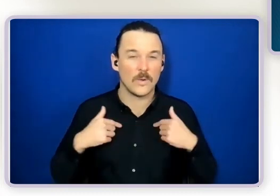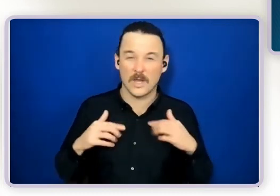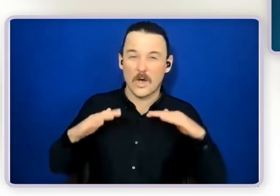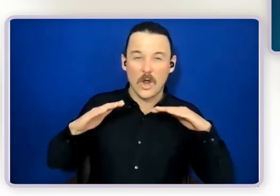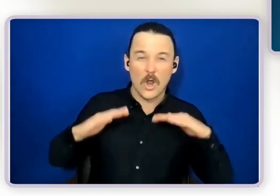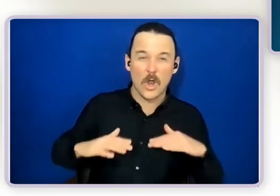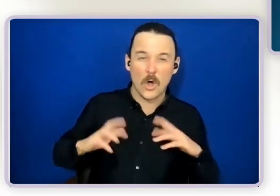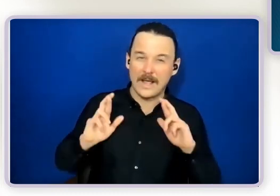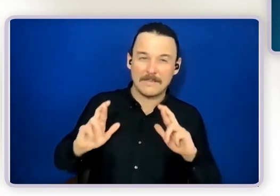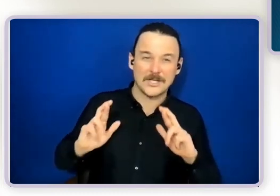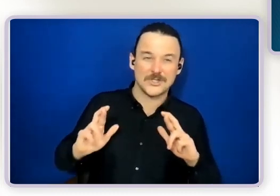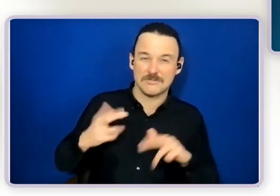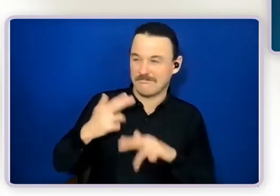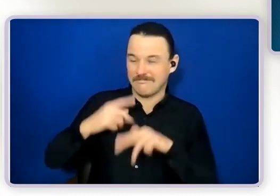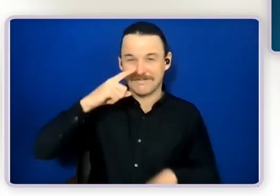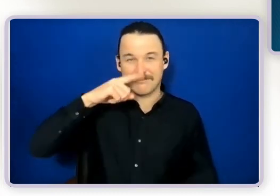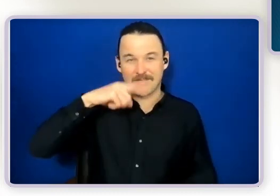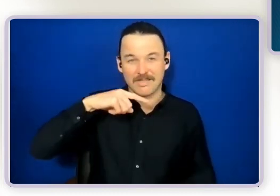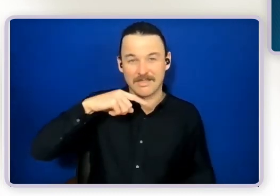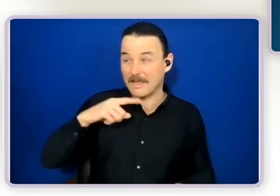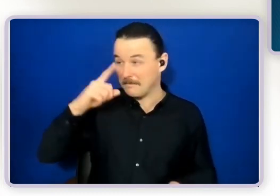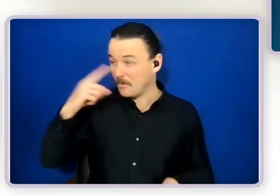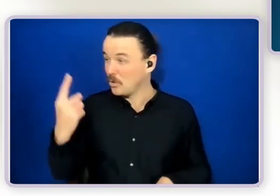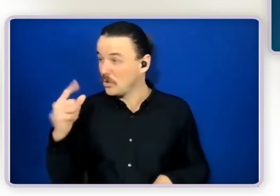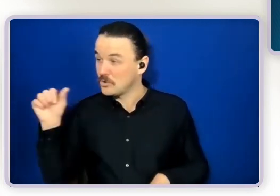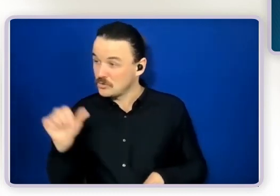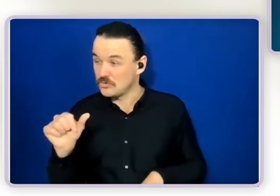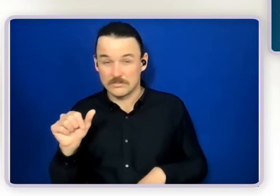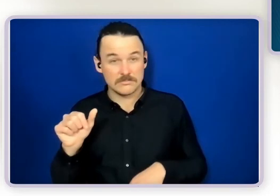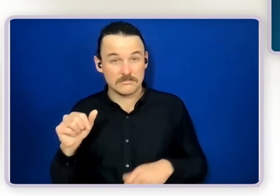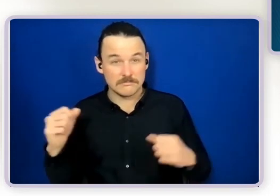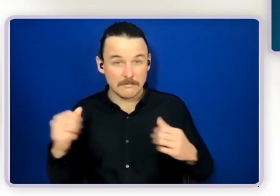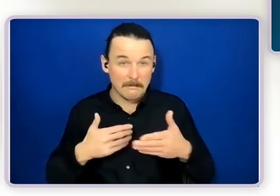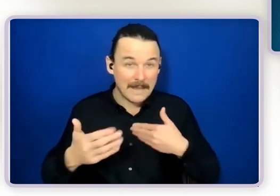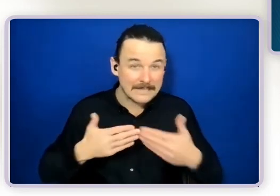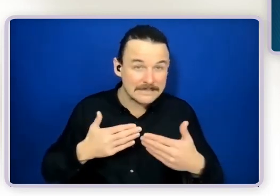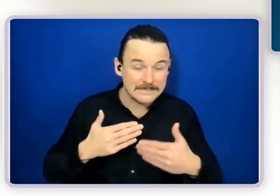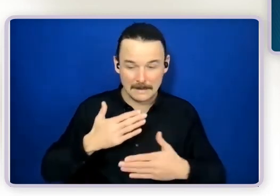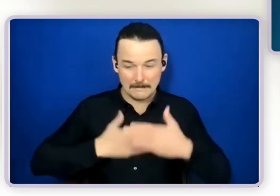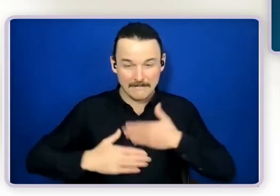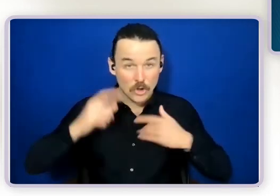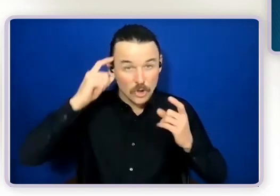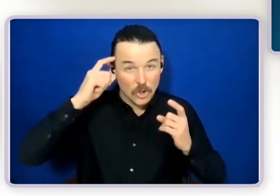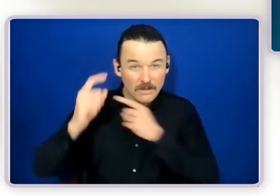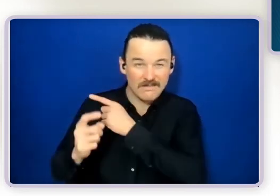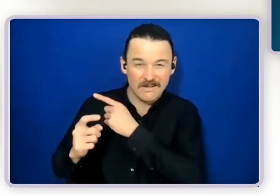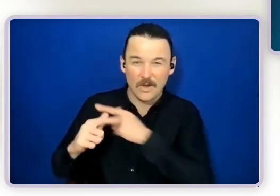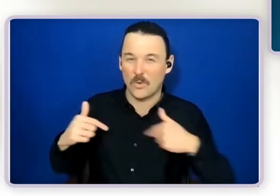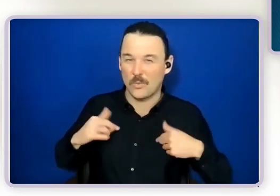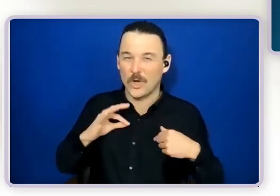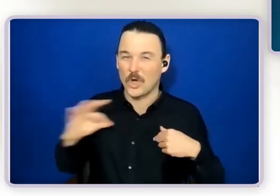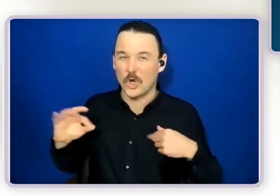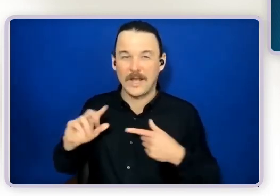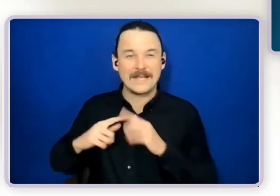persons expected to address behaviours of concern and of the behaviour support plans. I'll give you two examples, and I apologise